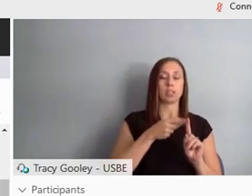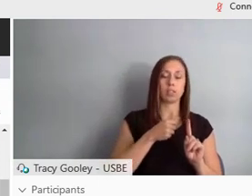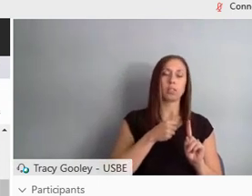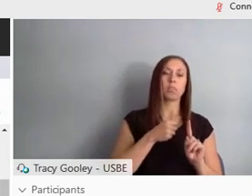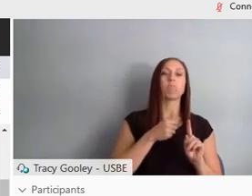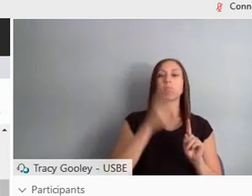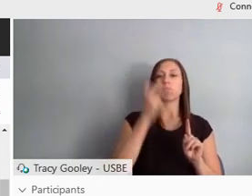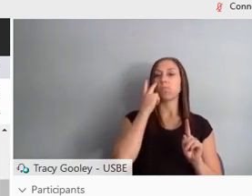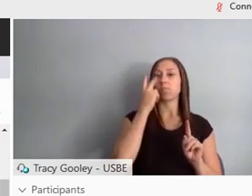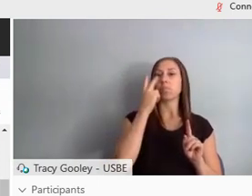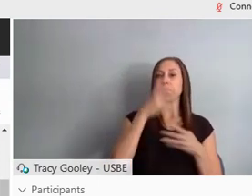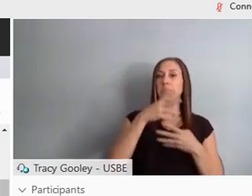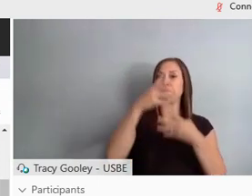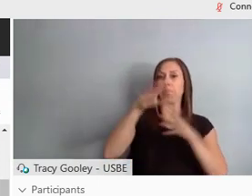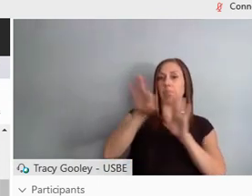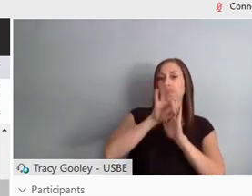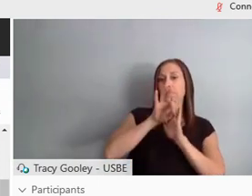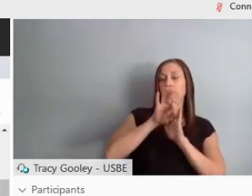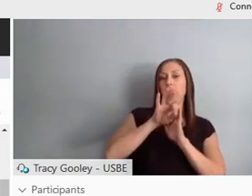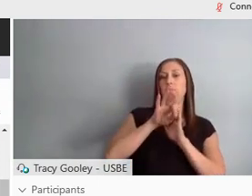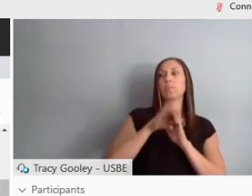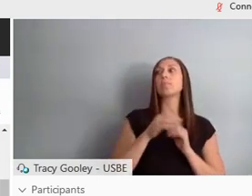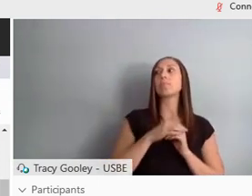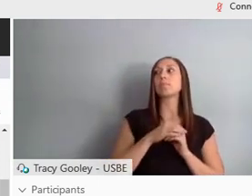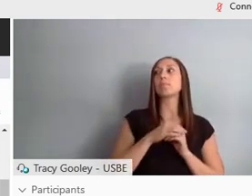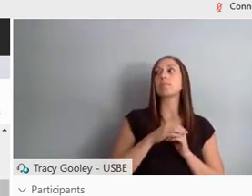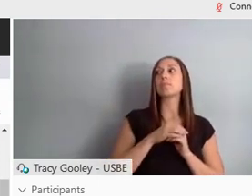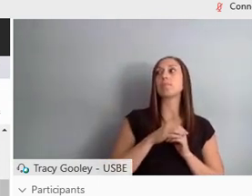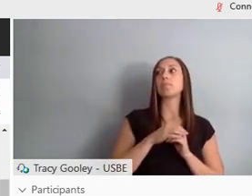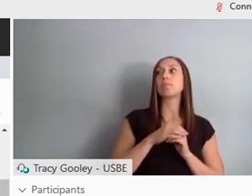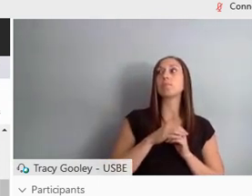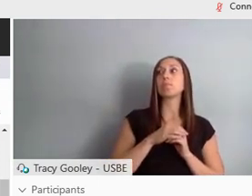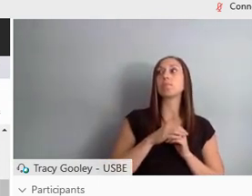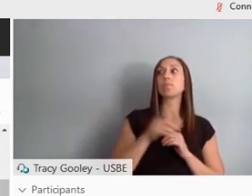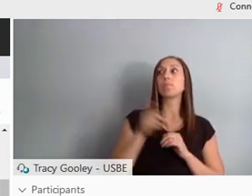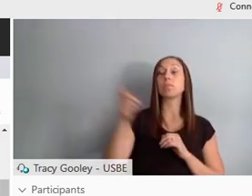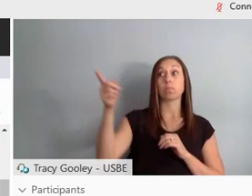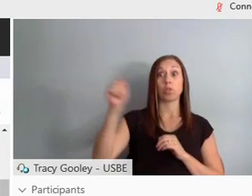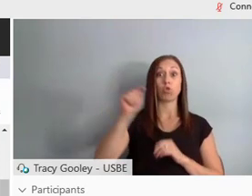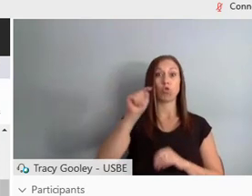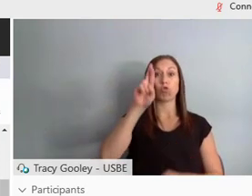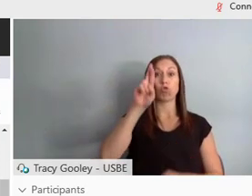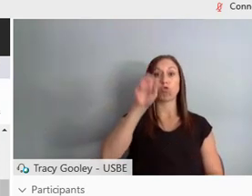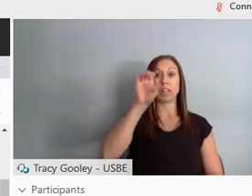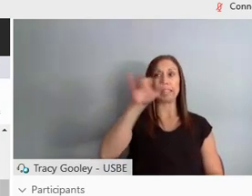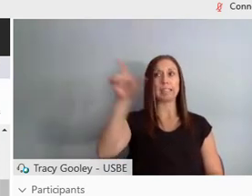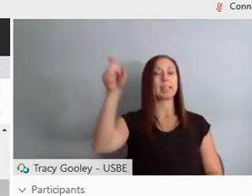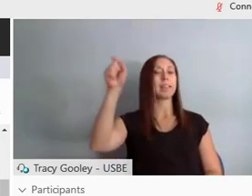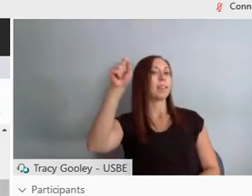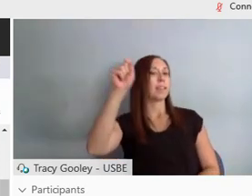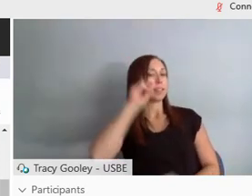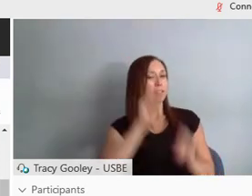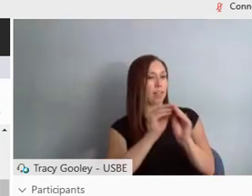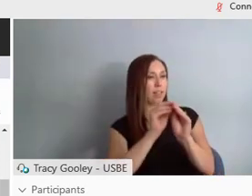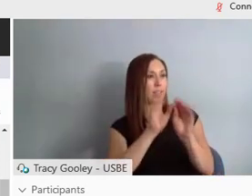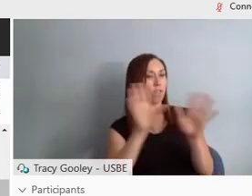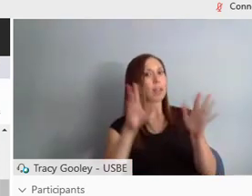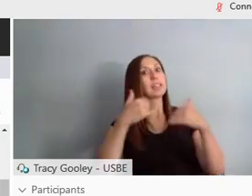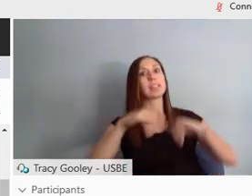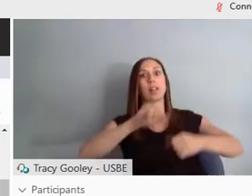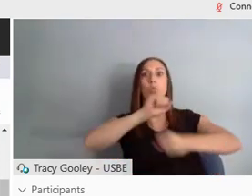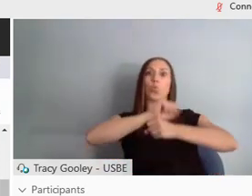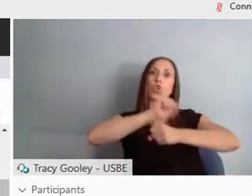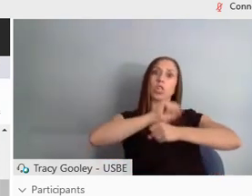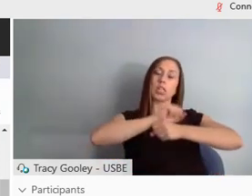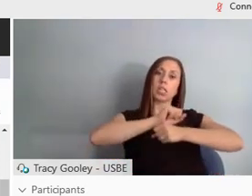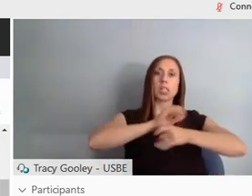approaching target that you'll be able to select from. So it's broken down. Yes. So just to clarify, so they're still working